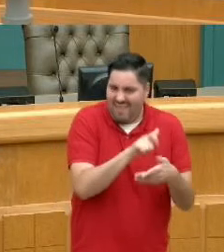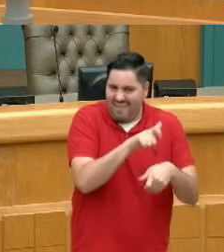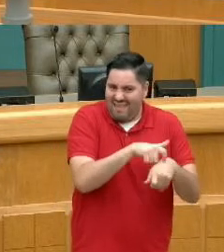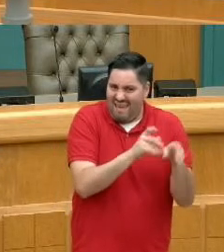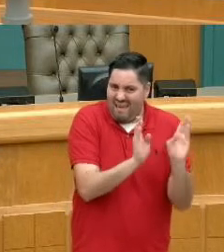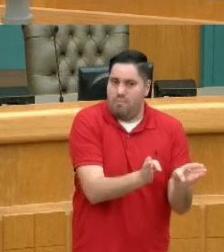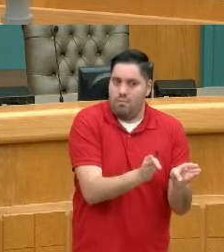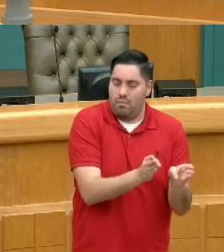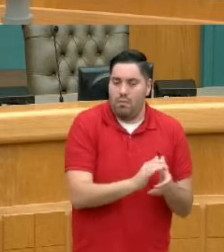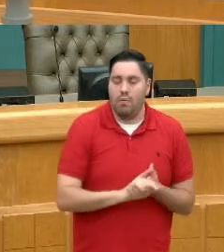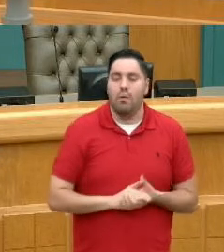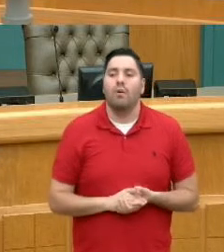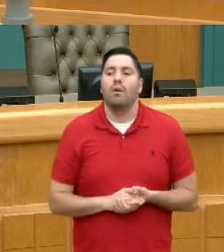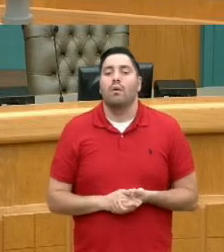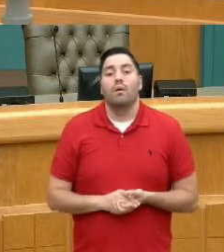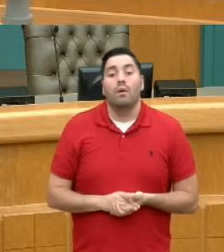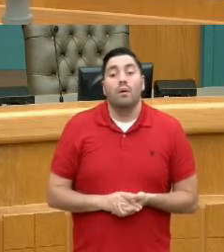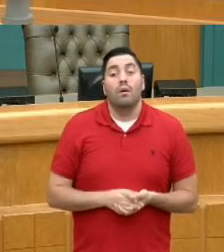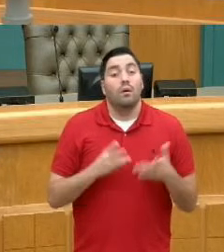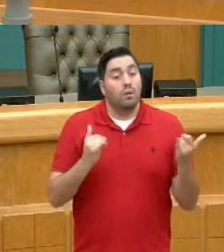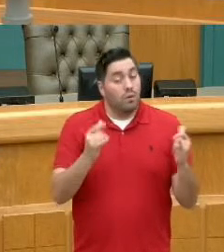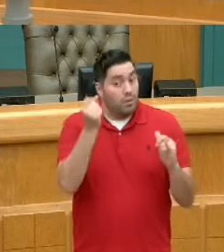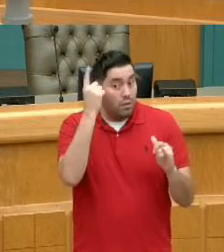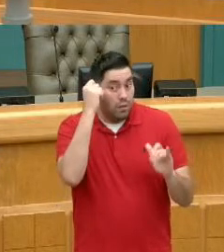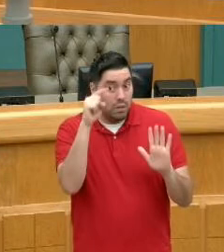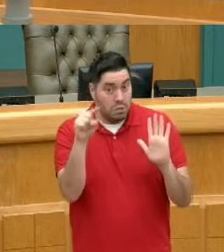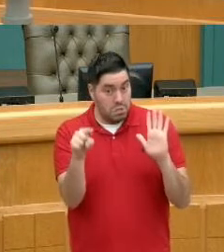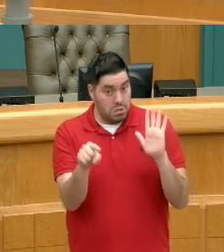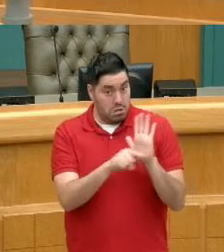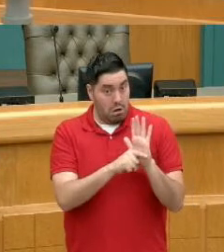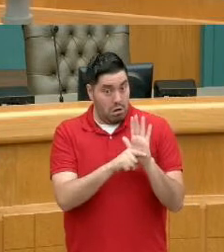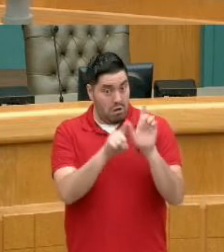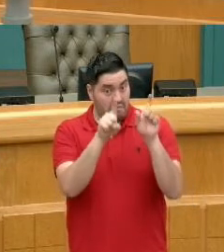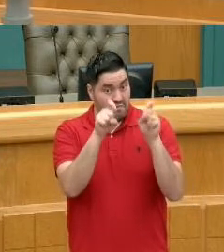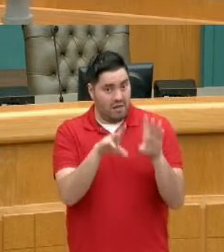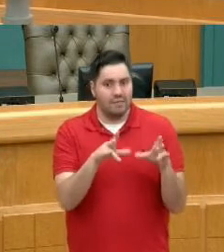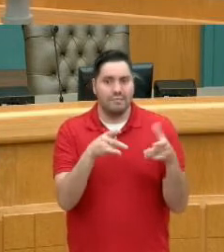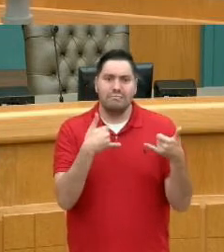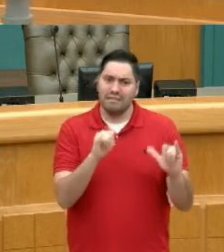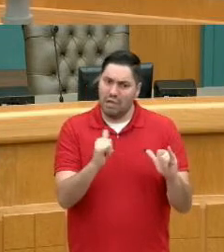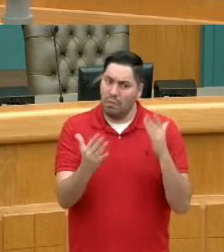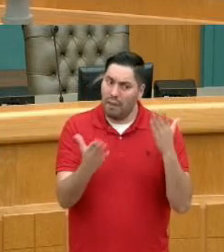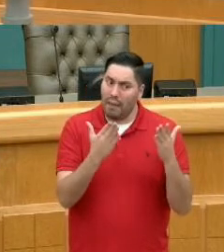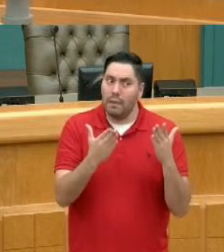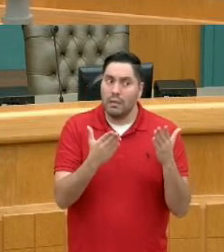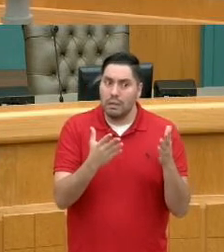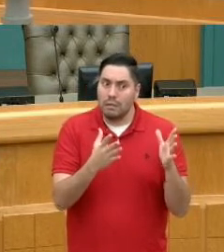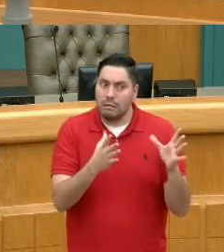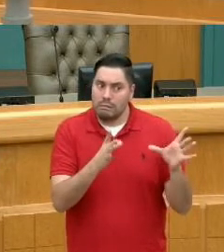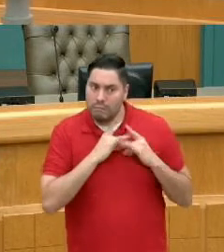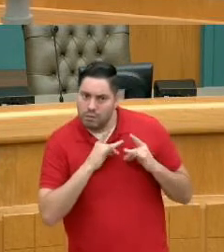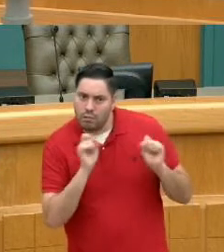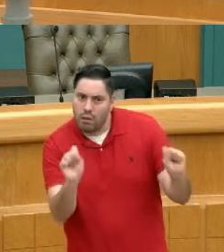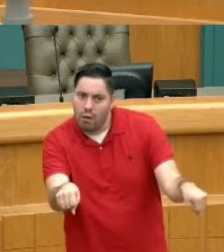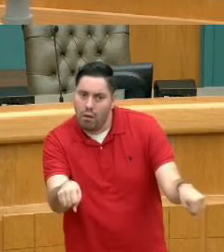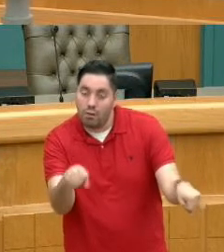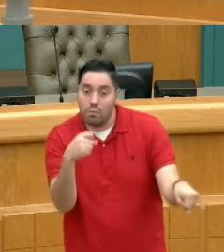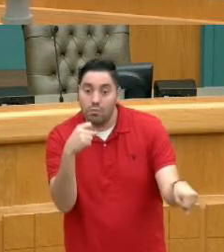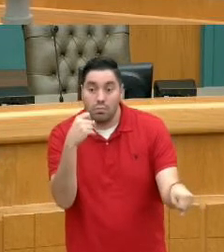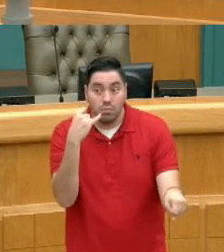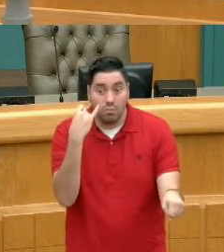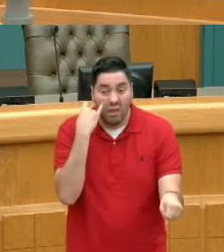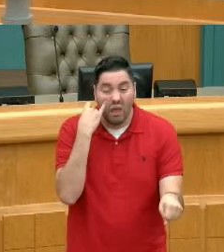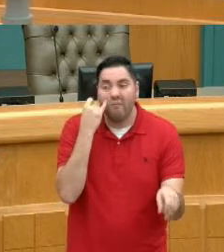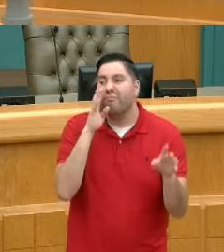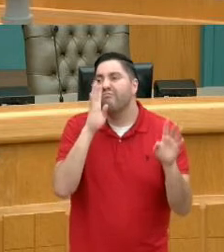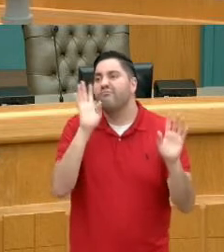tested. Even with a negative test result, you are still at risk of contracting the virus if you are not careful.